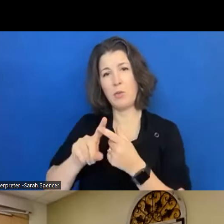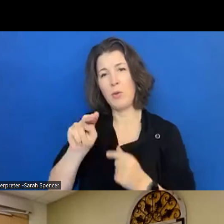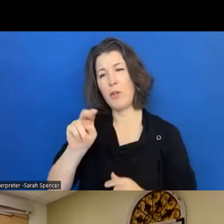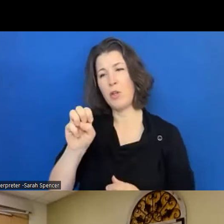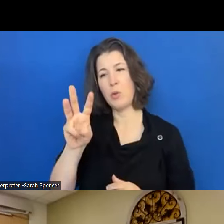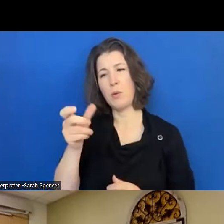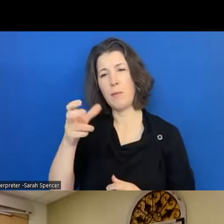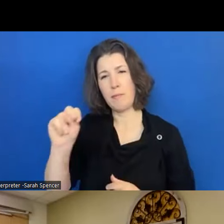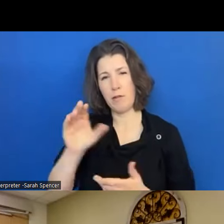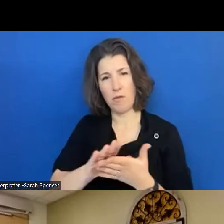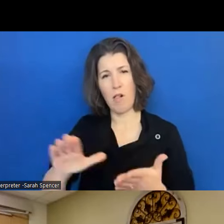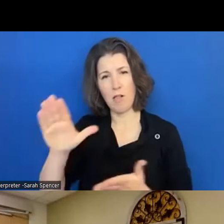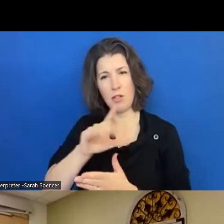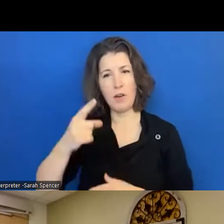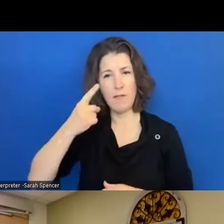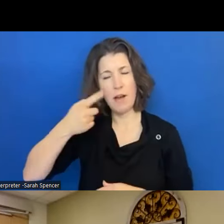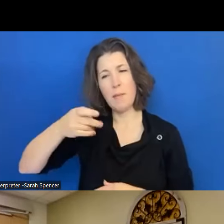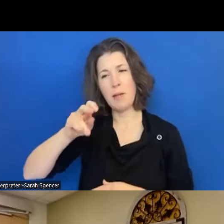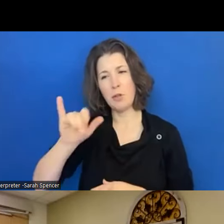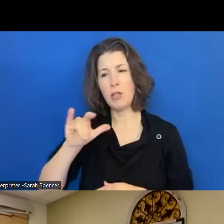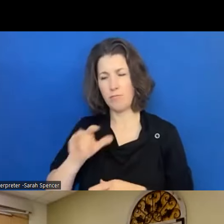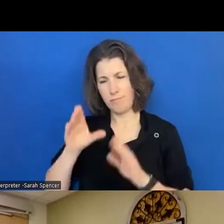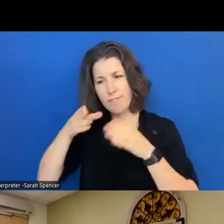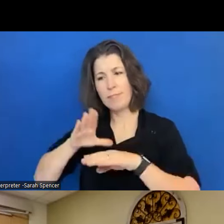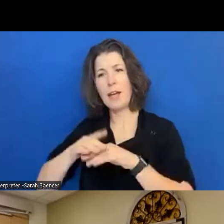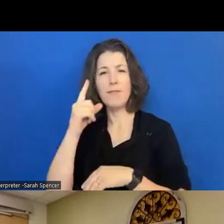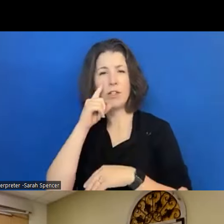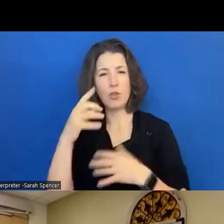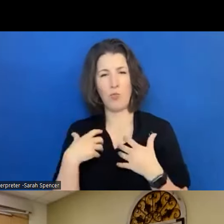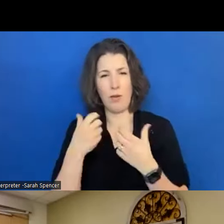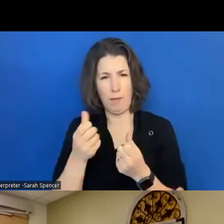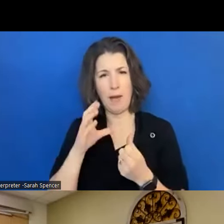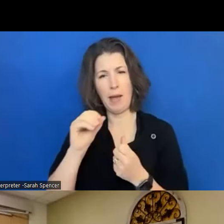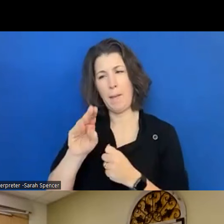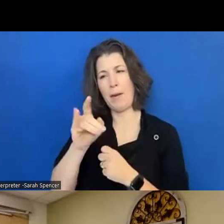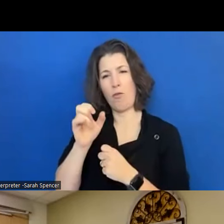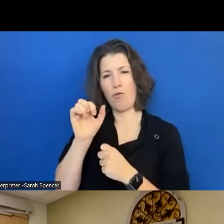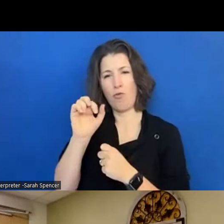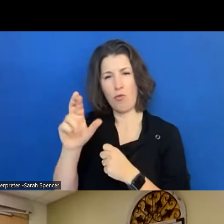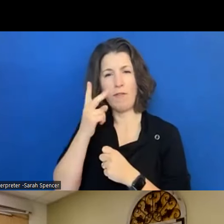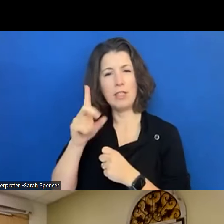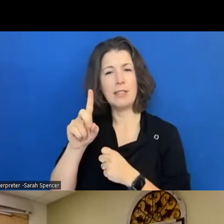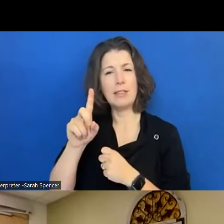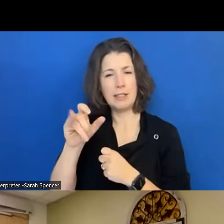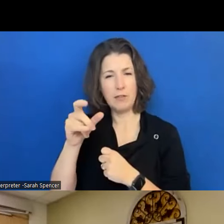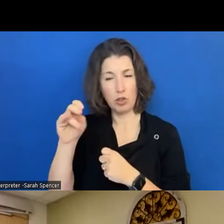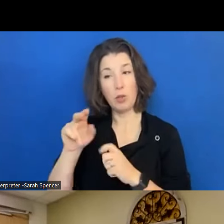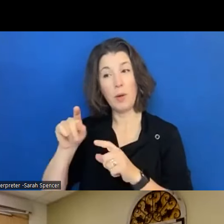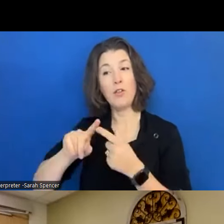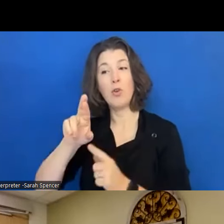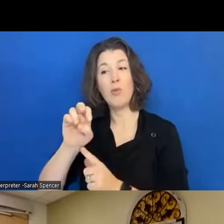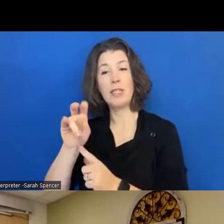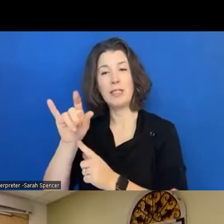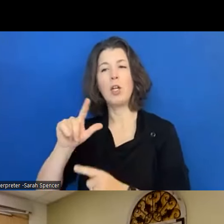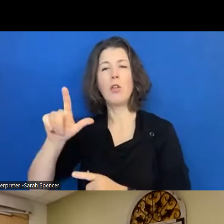where she developed an interest in vision rehab and binocular vision dysfunction. She went on to do a residency in low vision